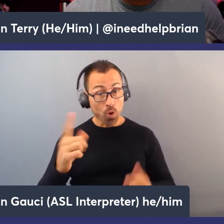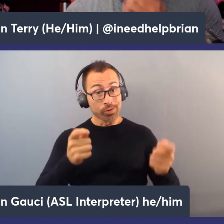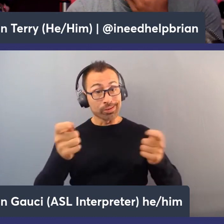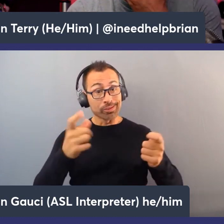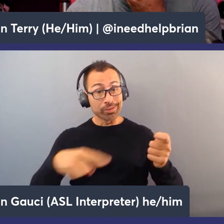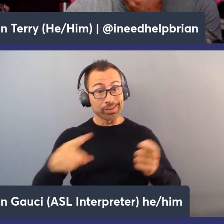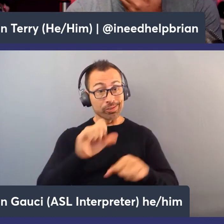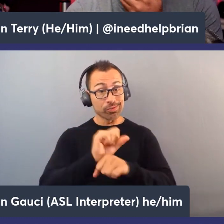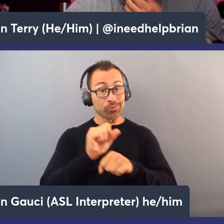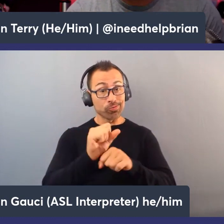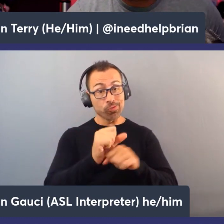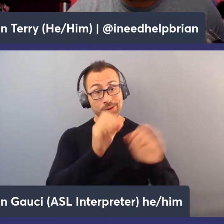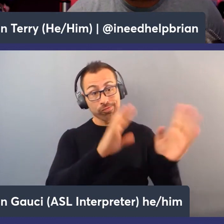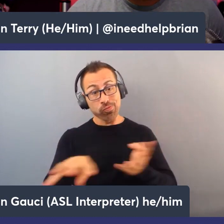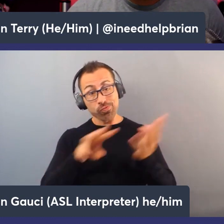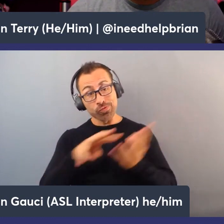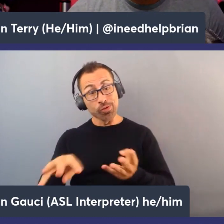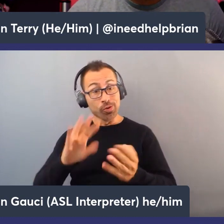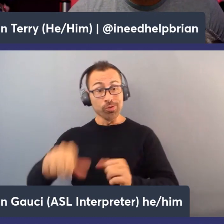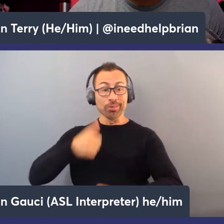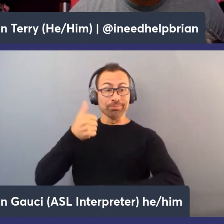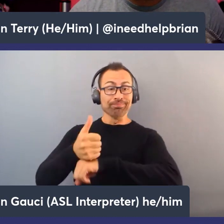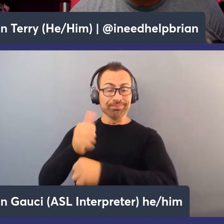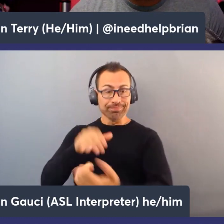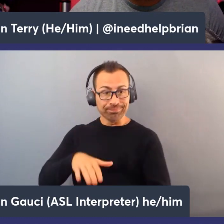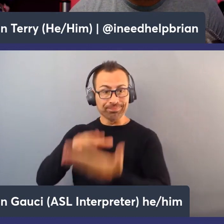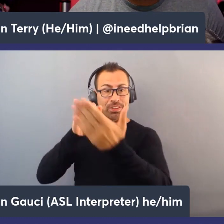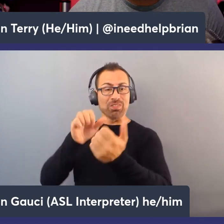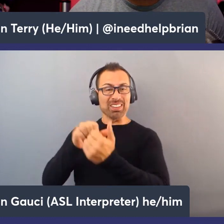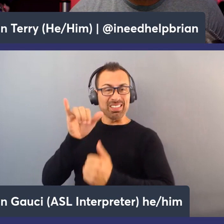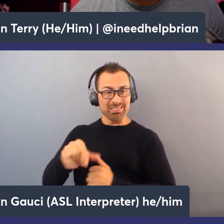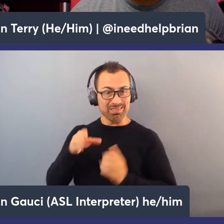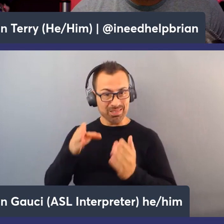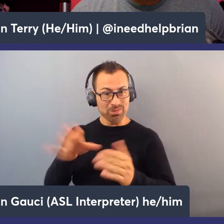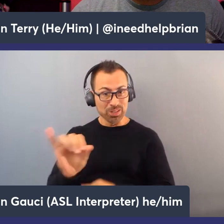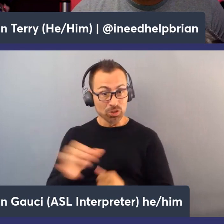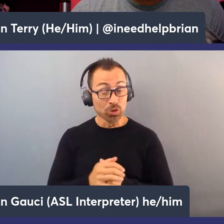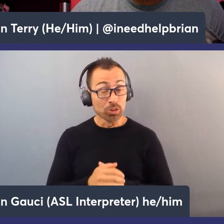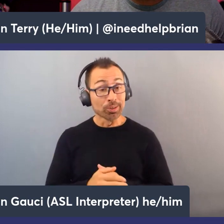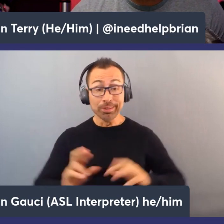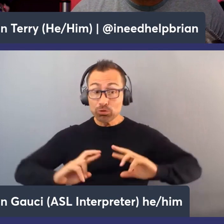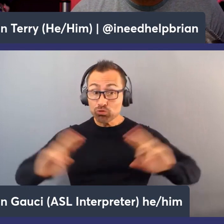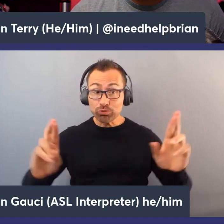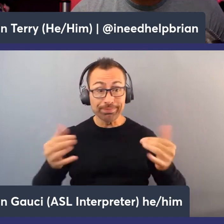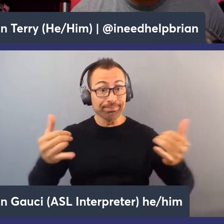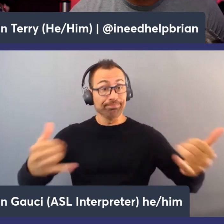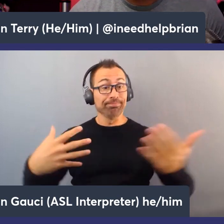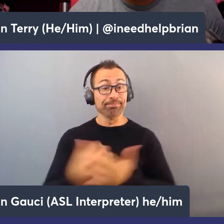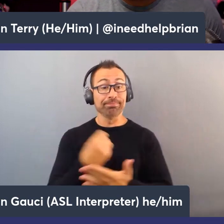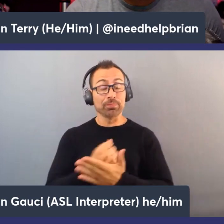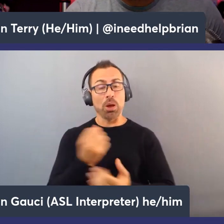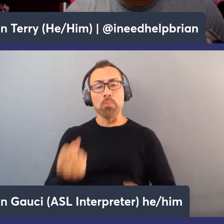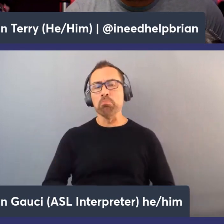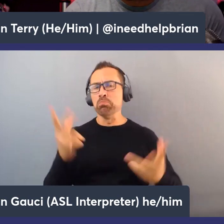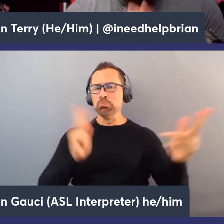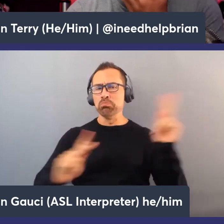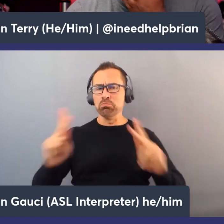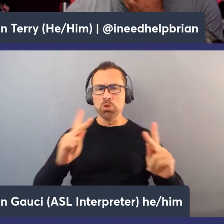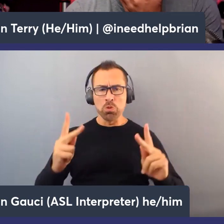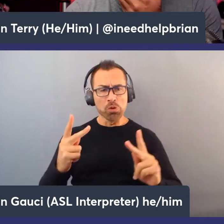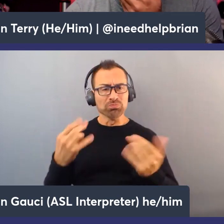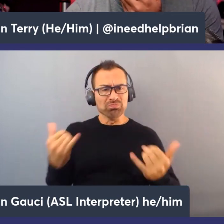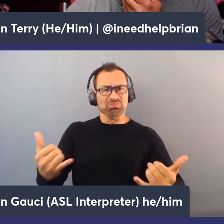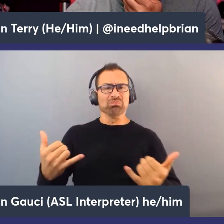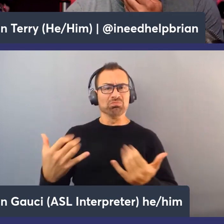Apache Airflow today. So that's something that we wanted to have out there and ready because a lot of folks use Airflow to orchestrate their EMR